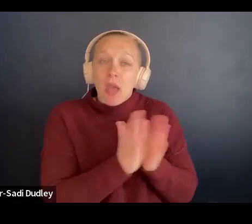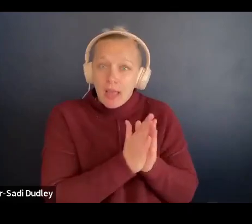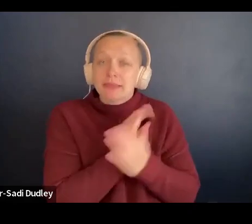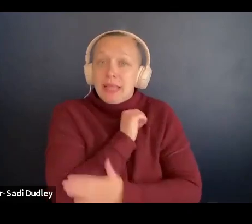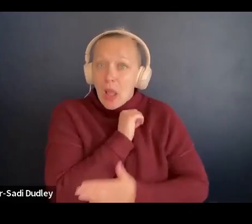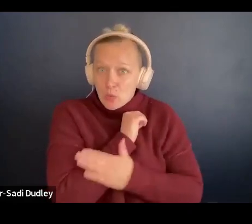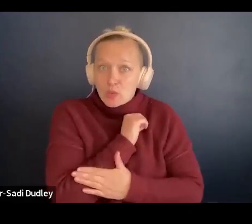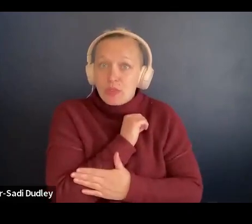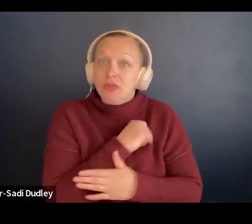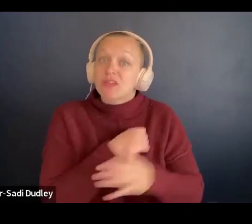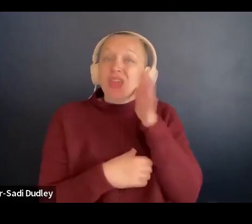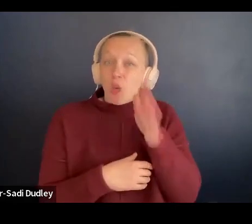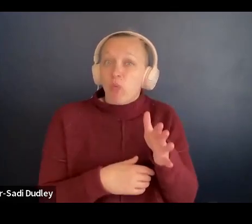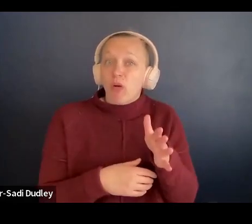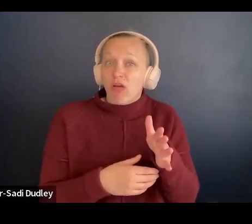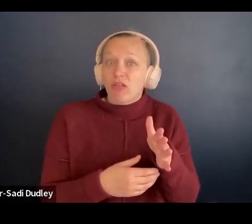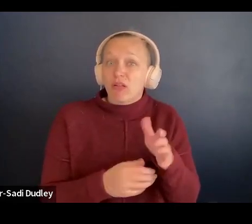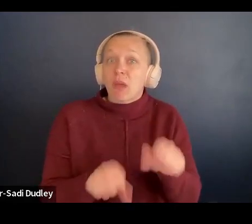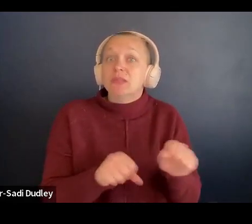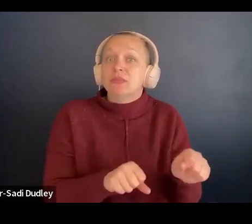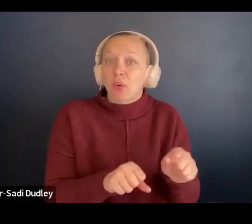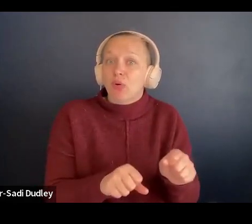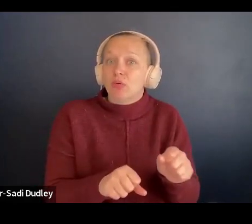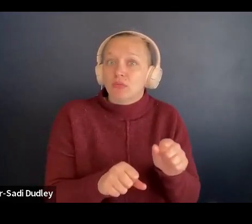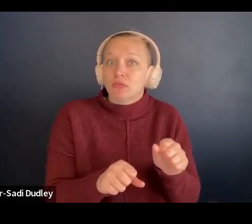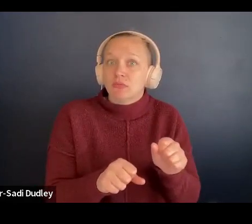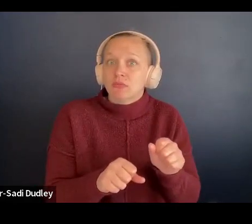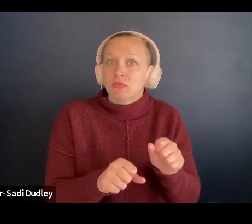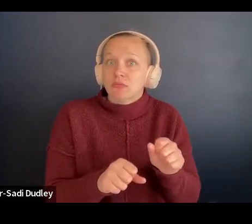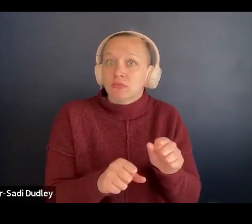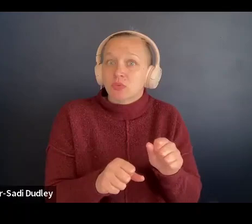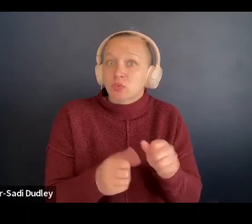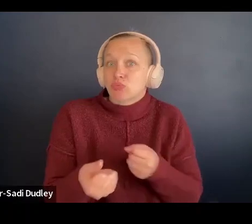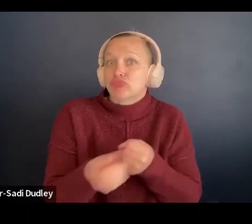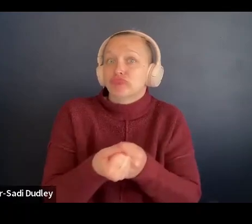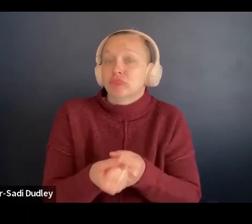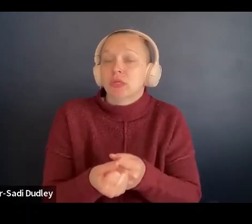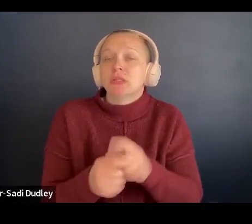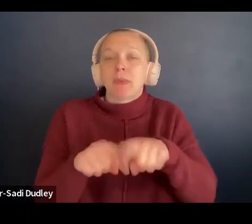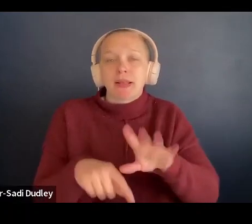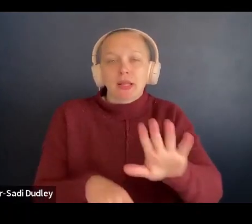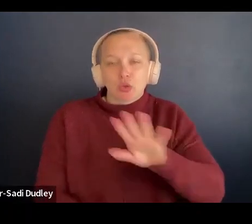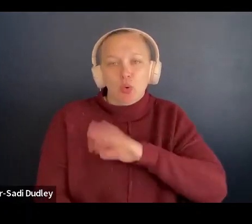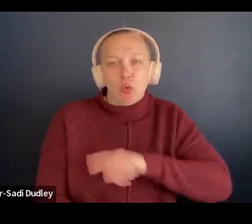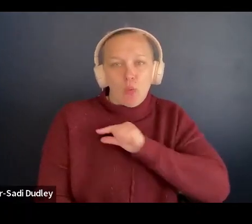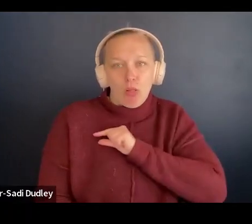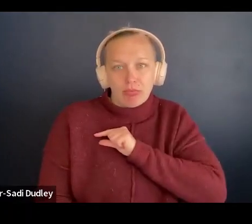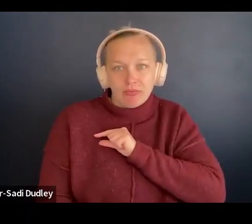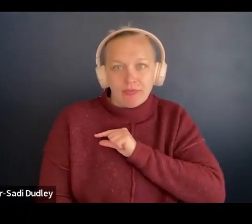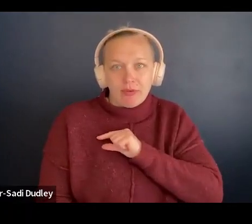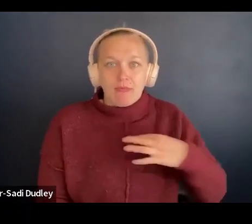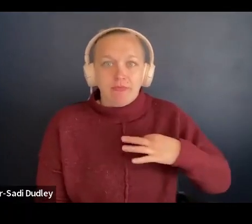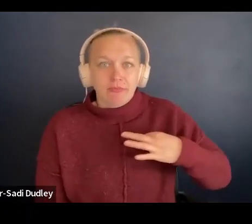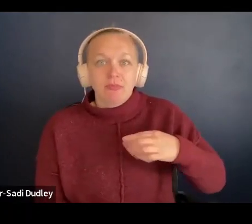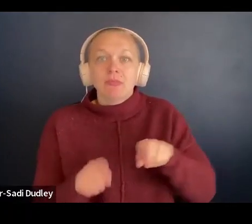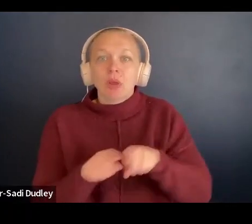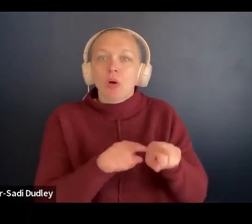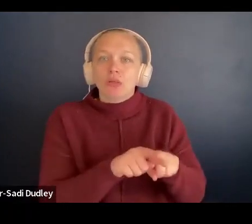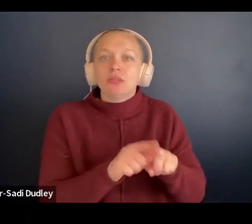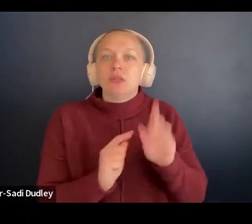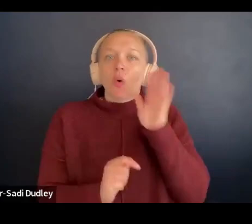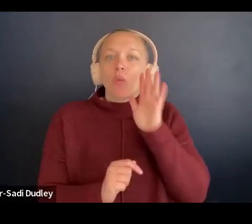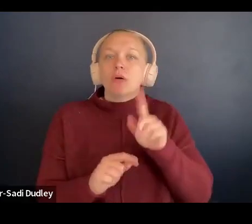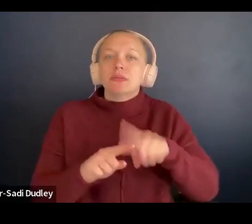and assist with those expenses, but they do require limited funds. They don't want you to live on nothing or be impoverished.